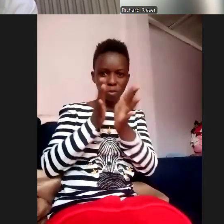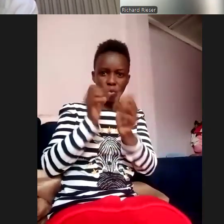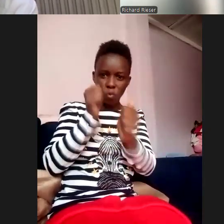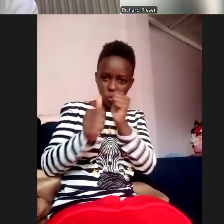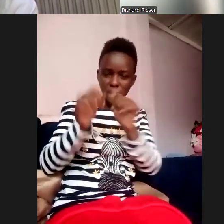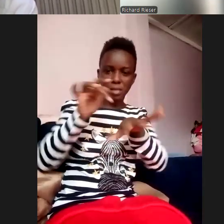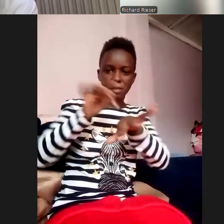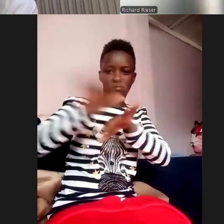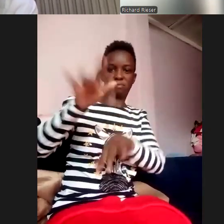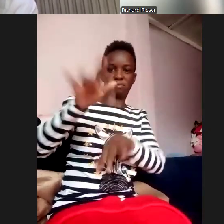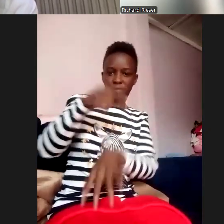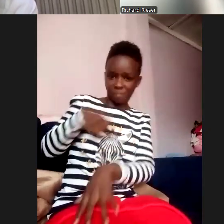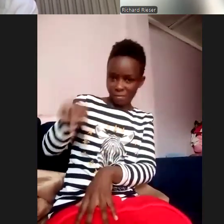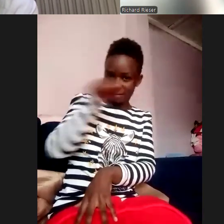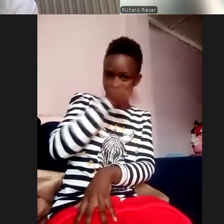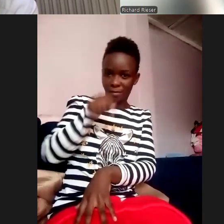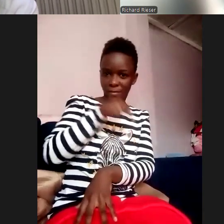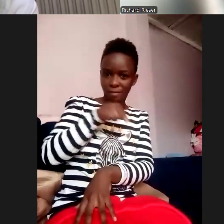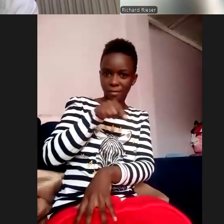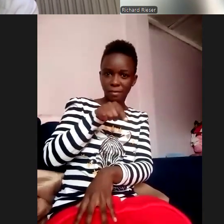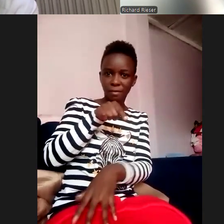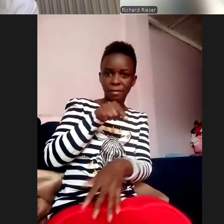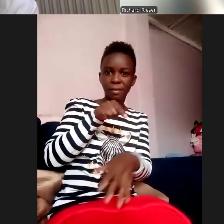really advocating